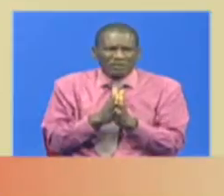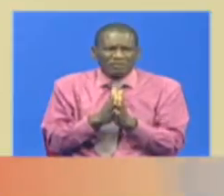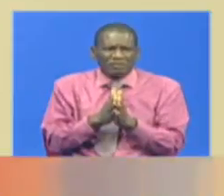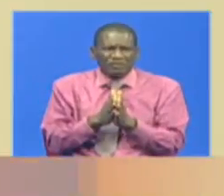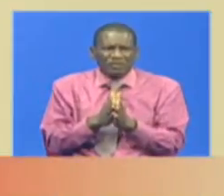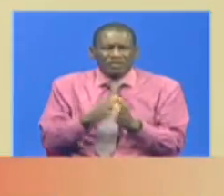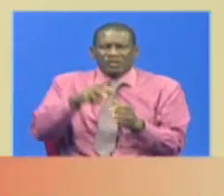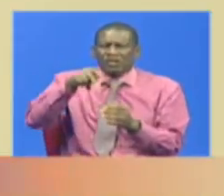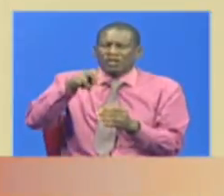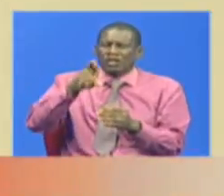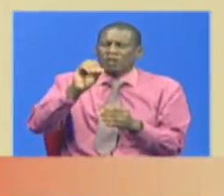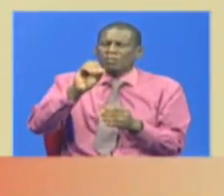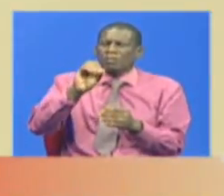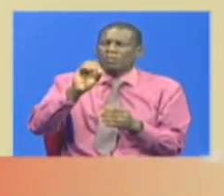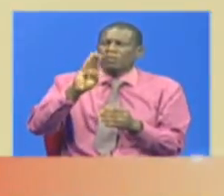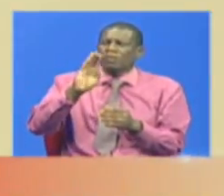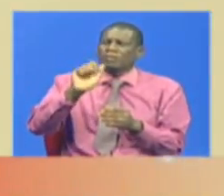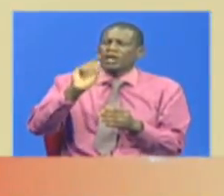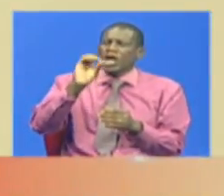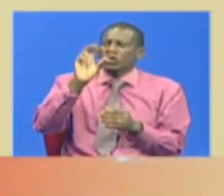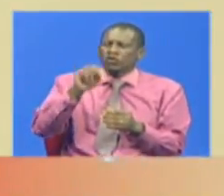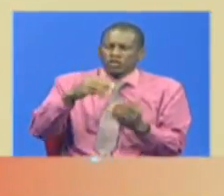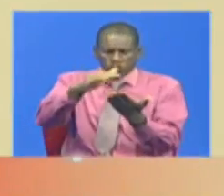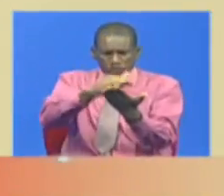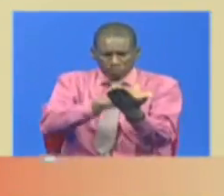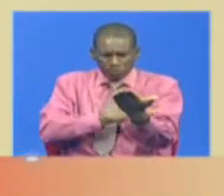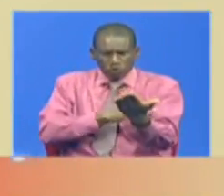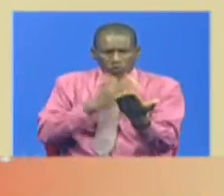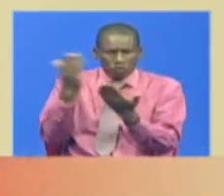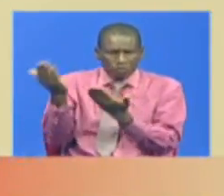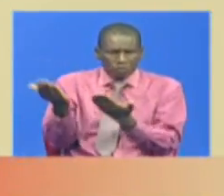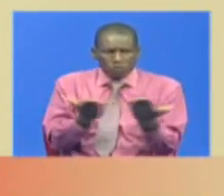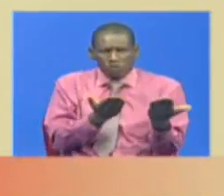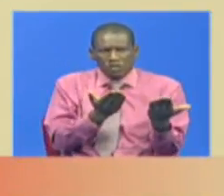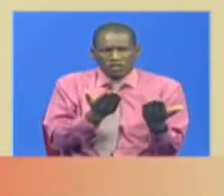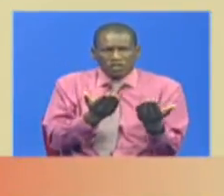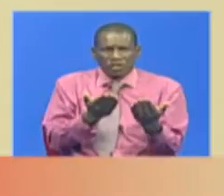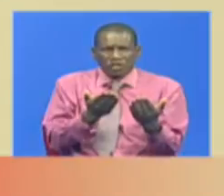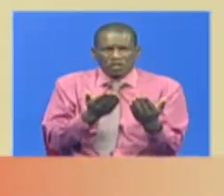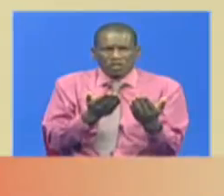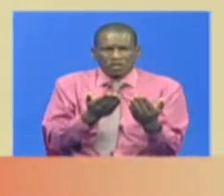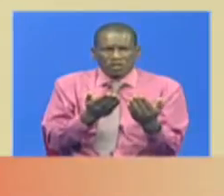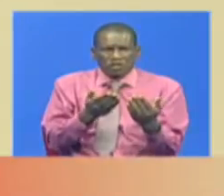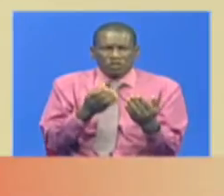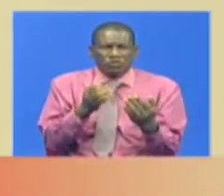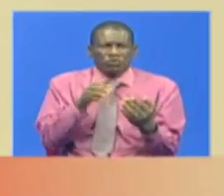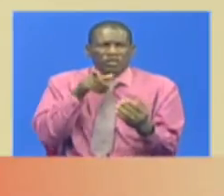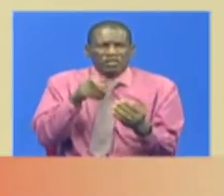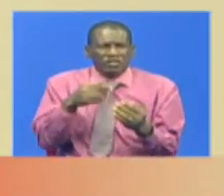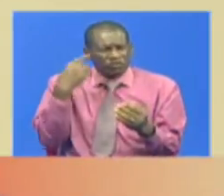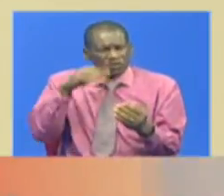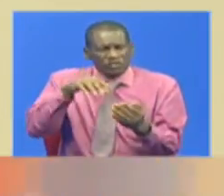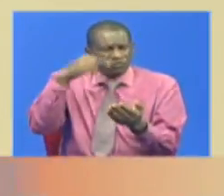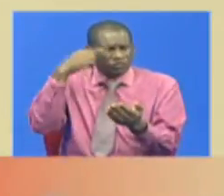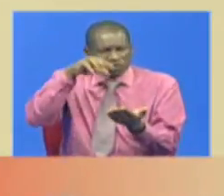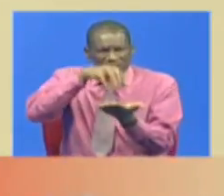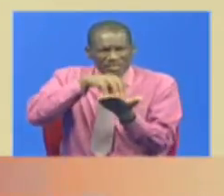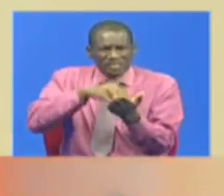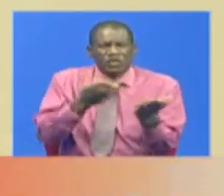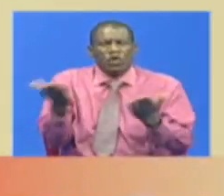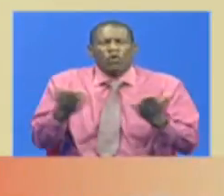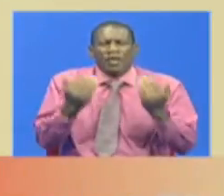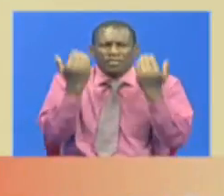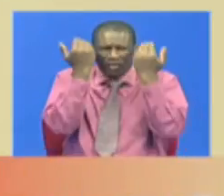probation report to majorly help in decongestion, especially for cases where the